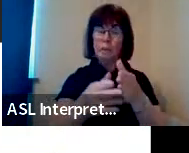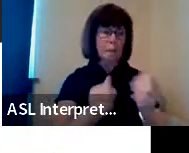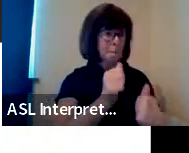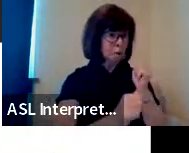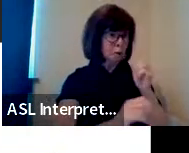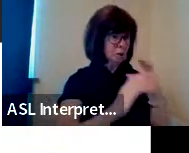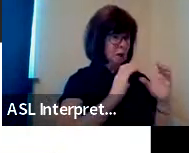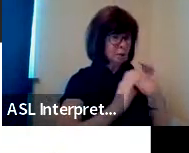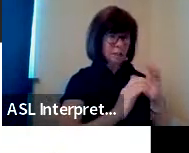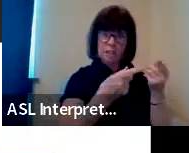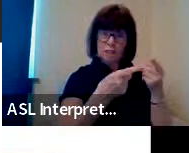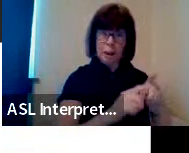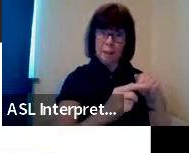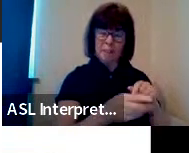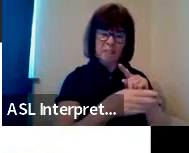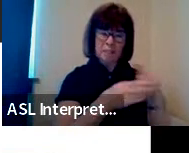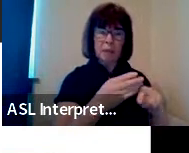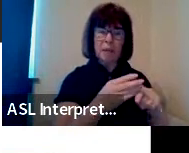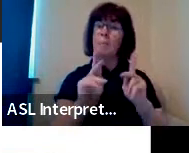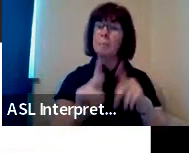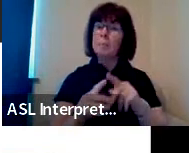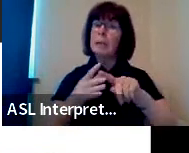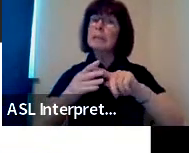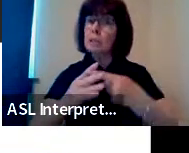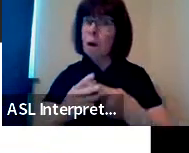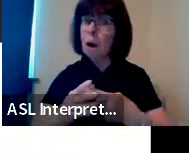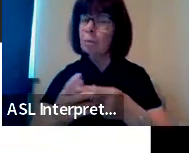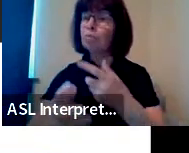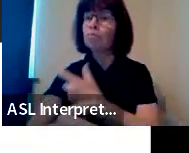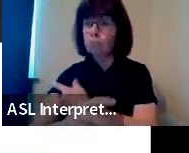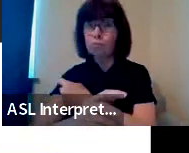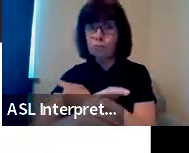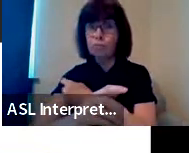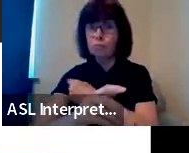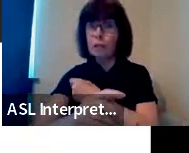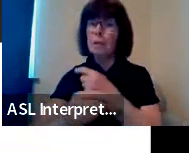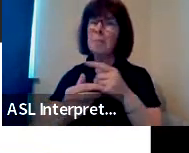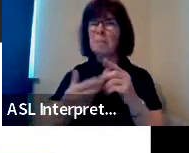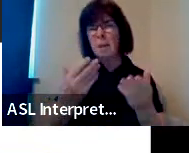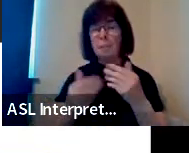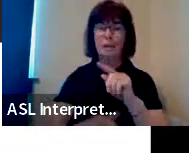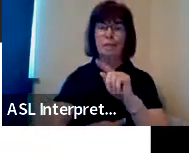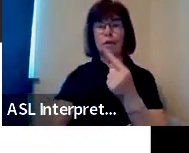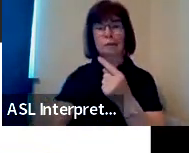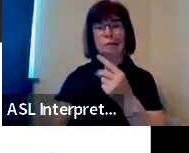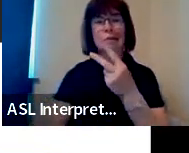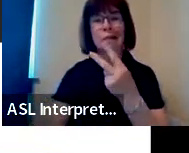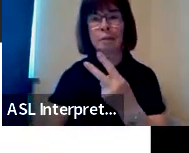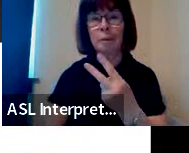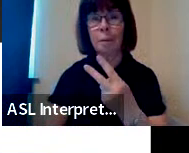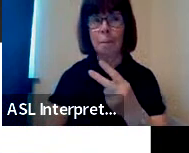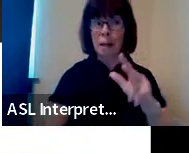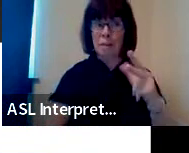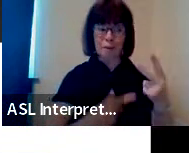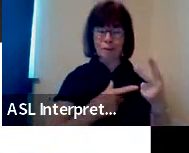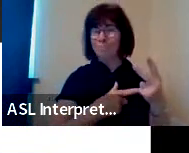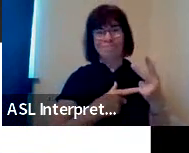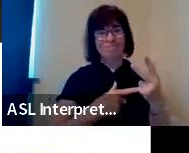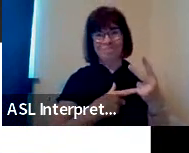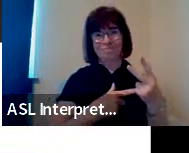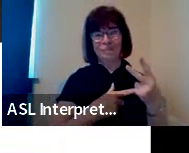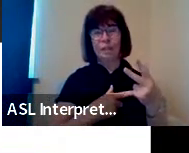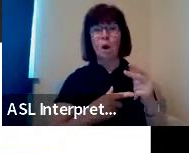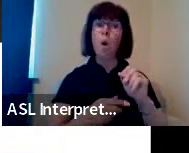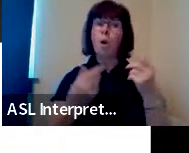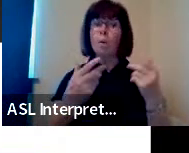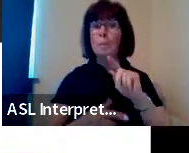really people either had started their series of vaccination and maybe got the first dose or the second, but had not gotten their booster, or got the